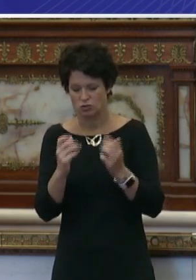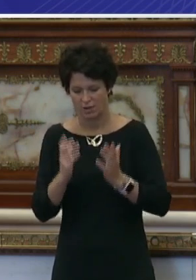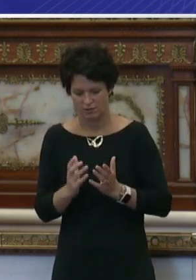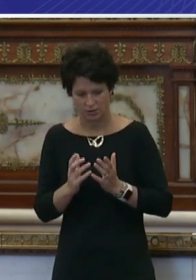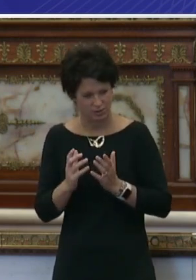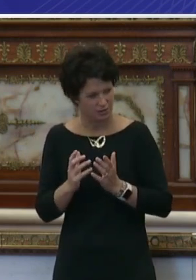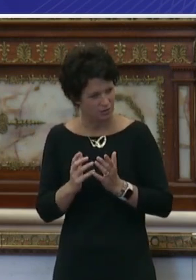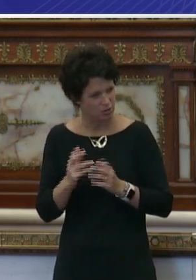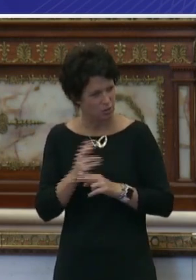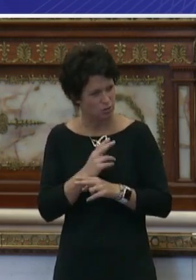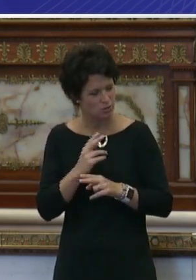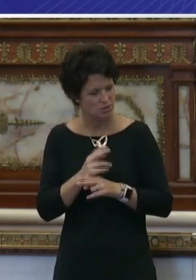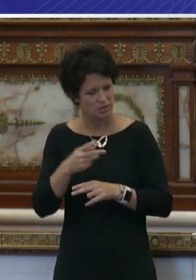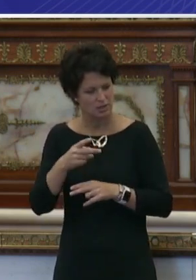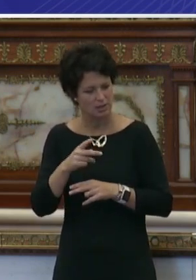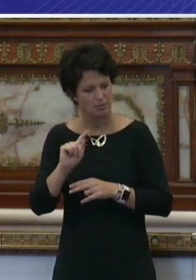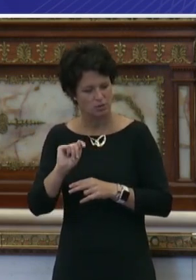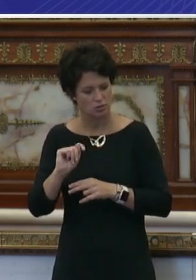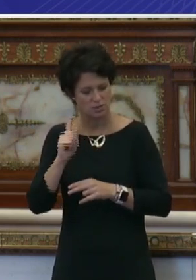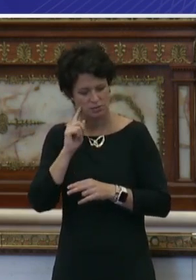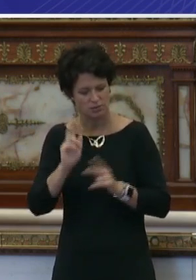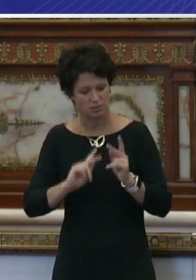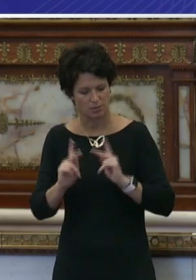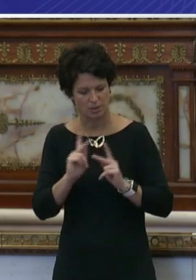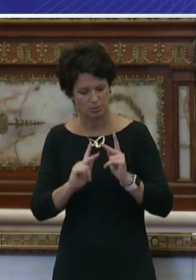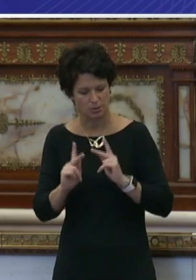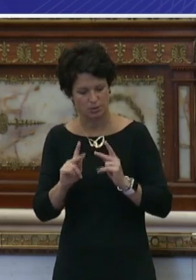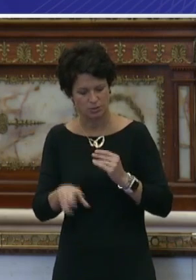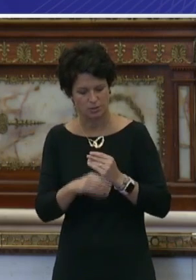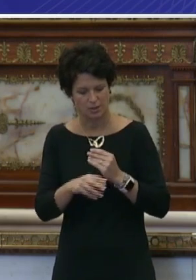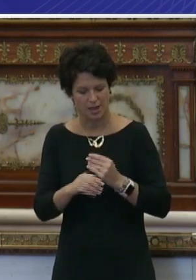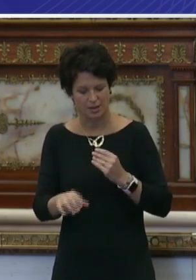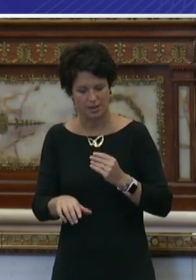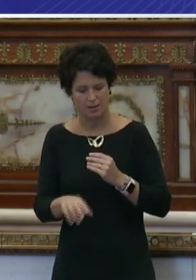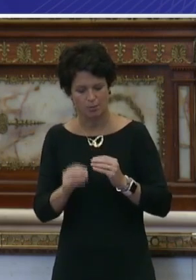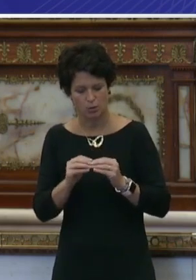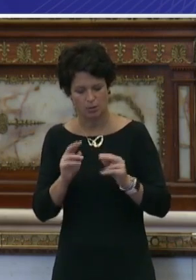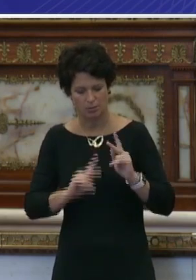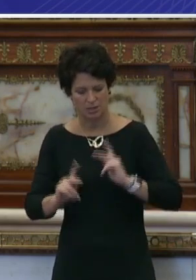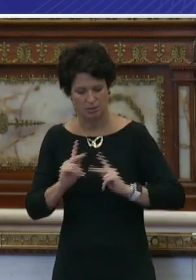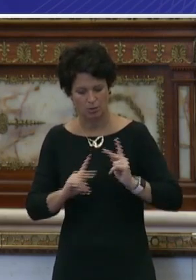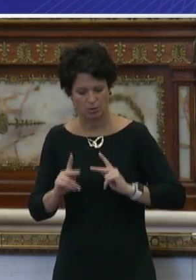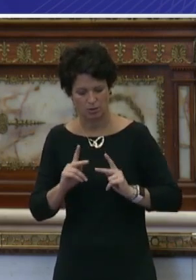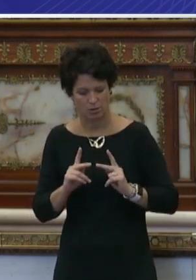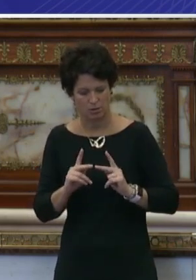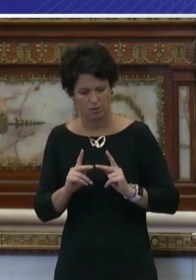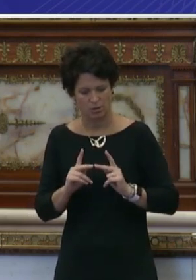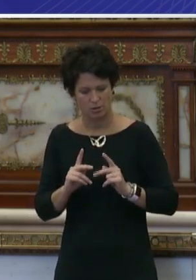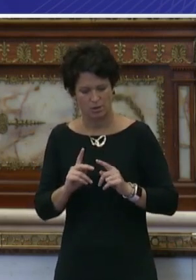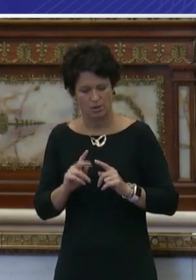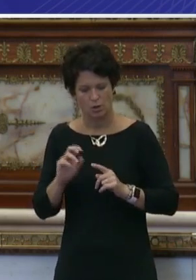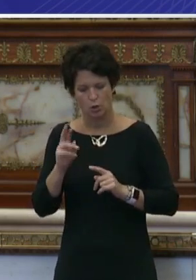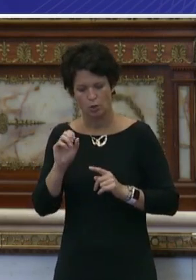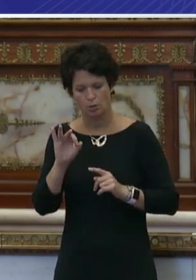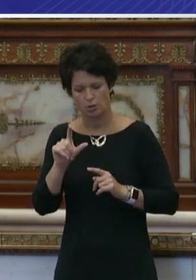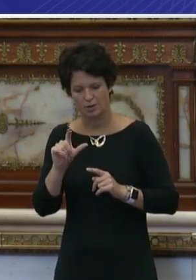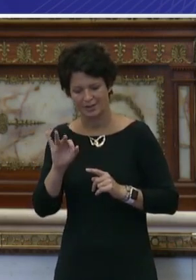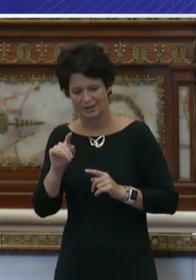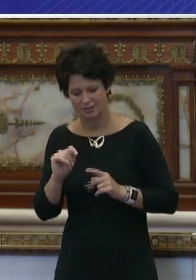of accusing passengers with no seat for their children to try to squeeze in extra people. And when we are assaulted, neither Uber, Lyft, or the